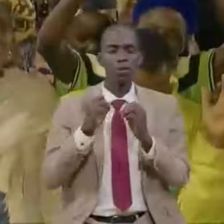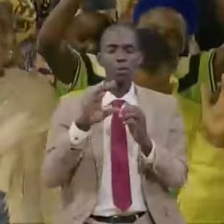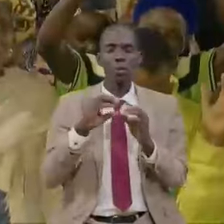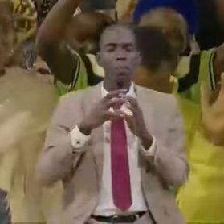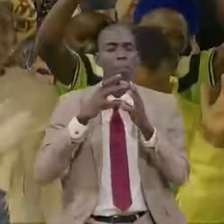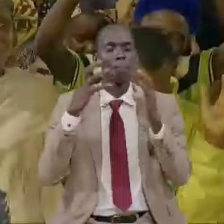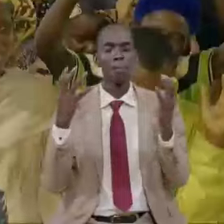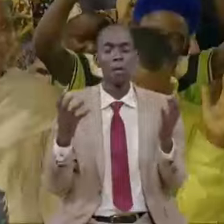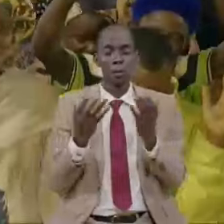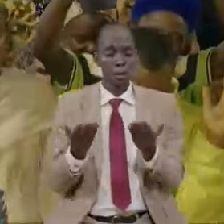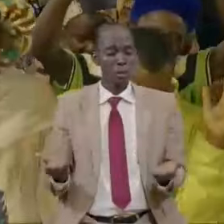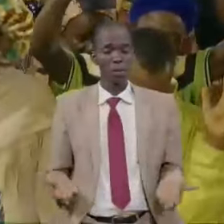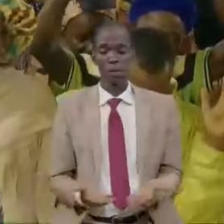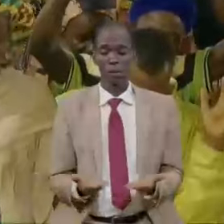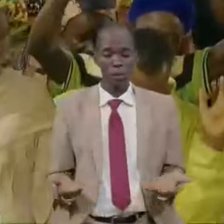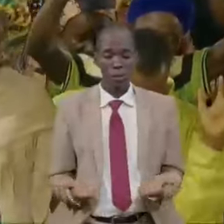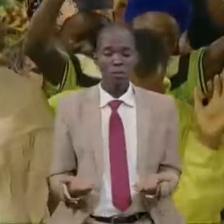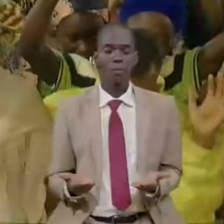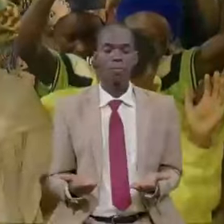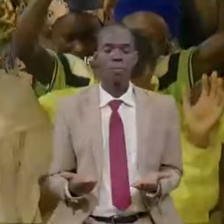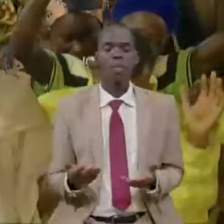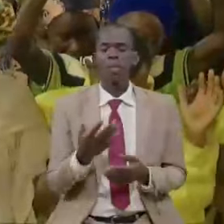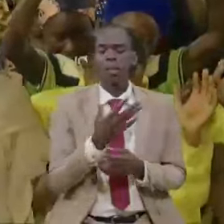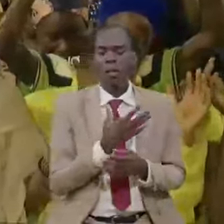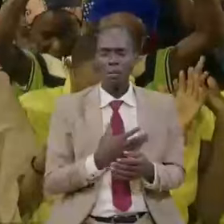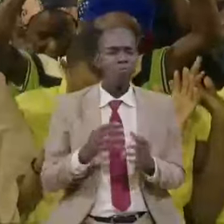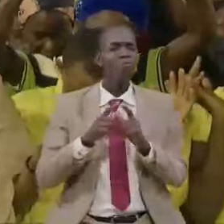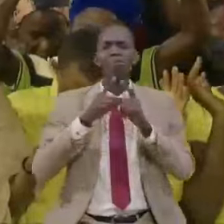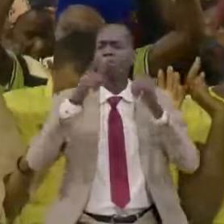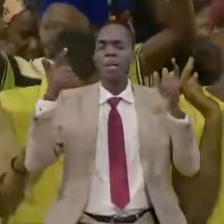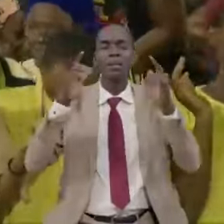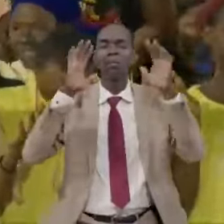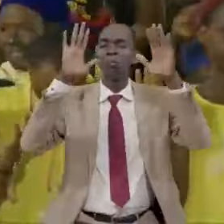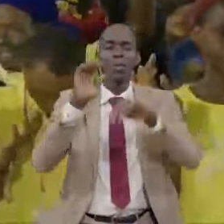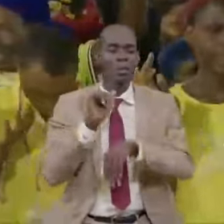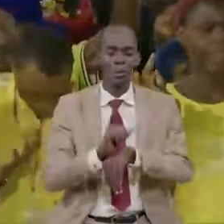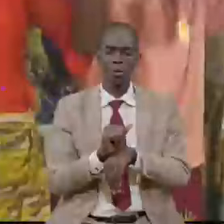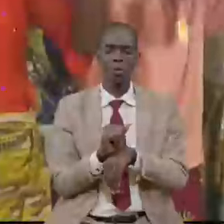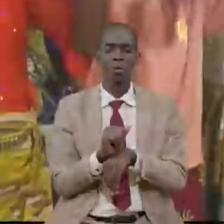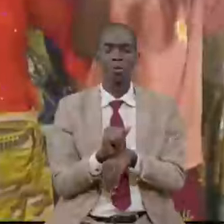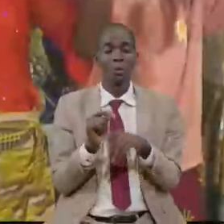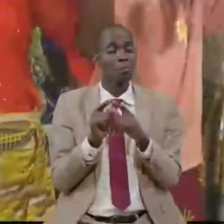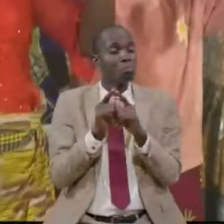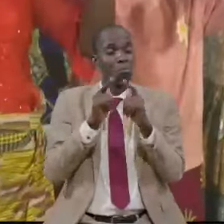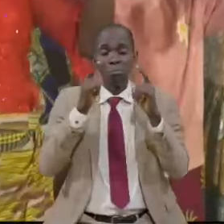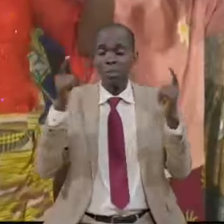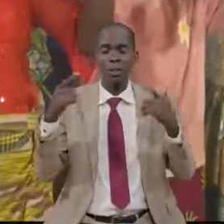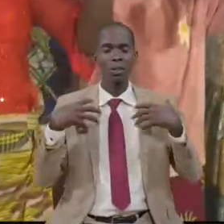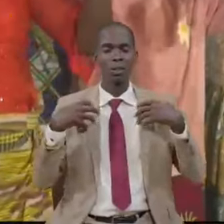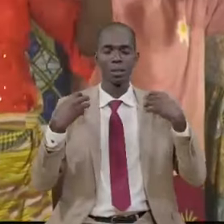Alpha location. Mega miracle, mega healing,